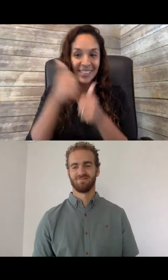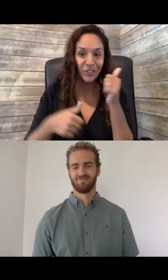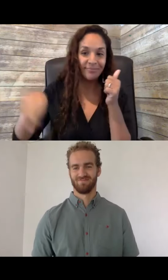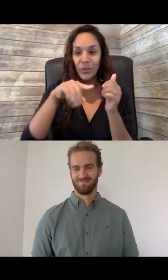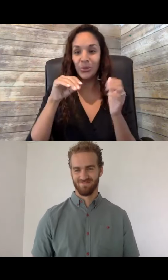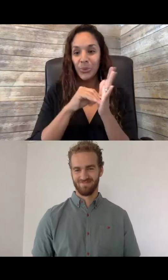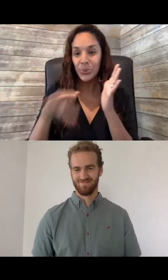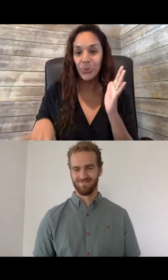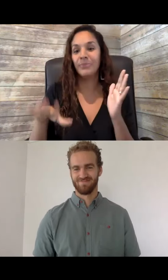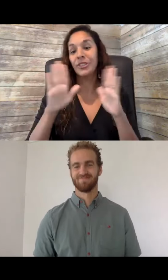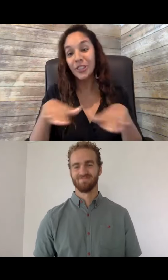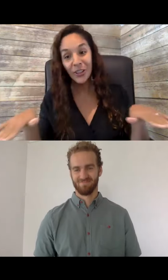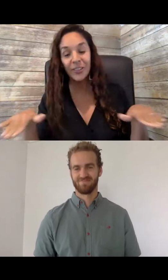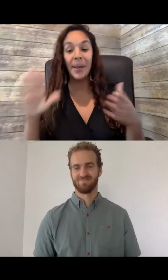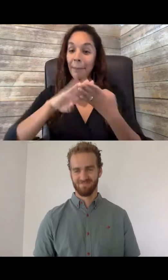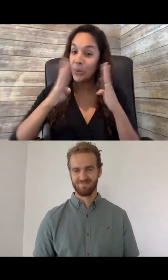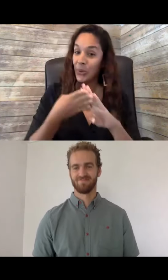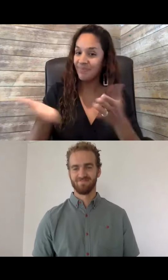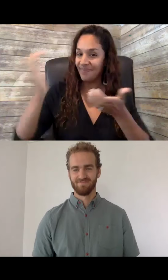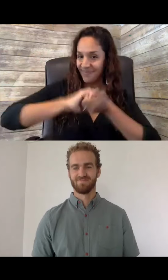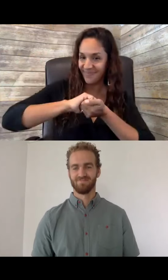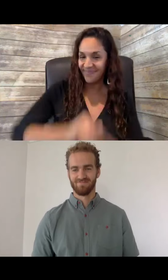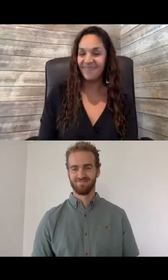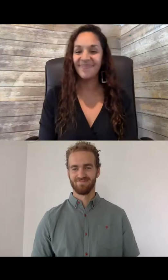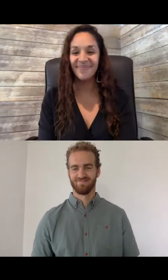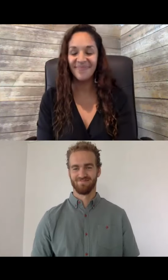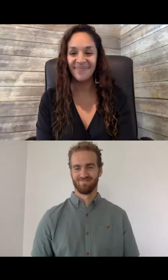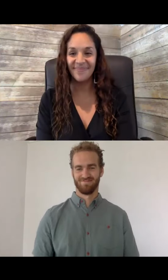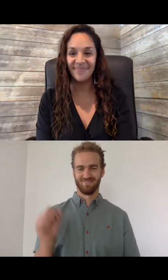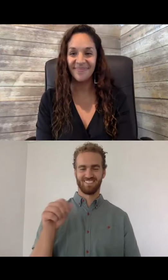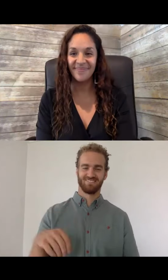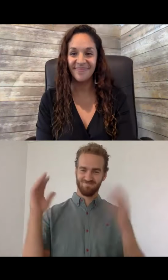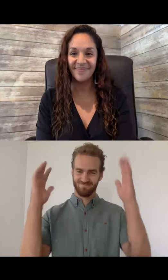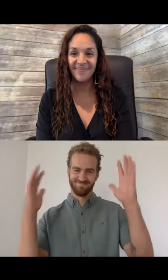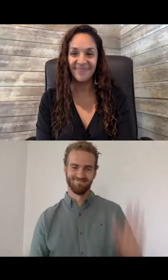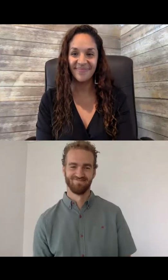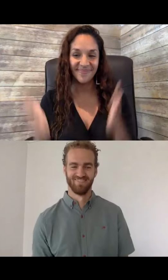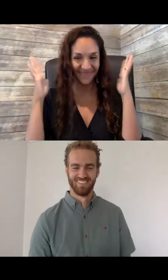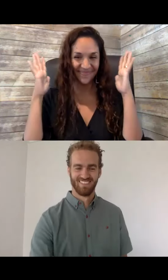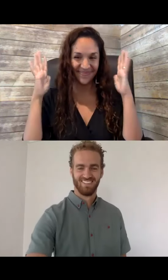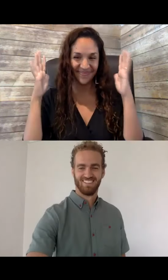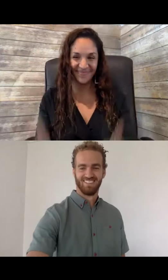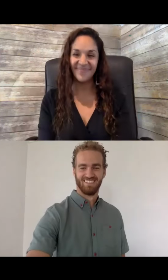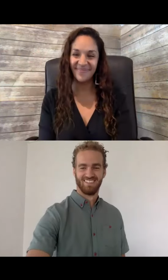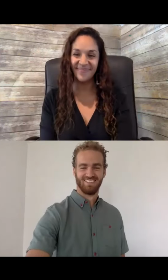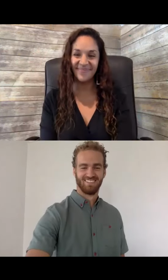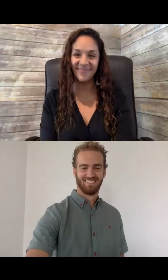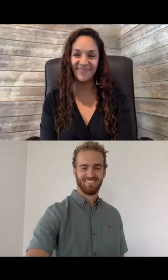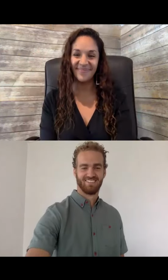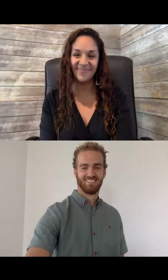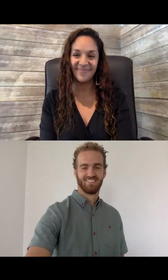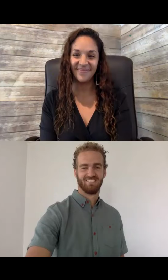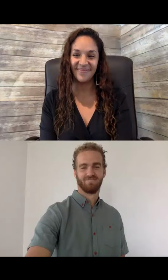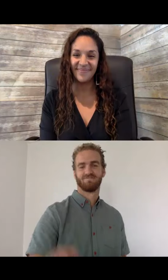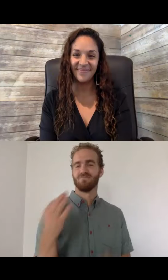learn and strive for the best, each and every one of our students, our children, and our community members as a whole. Thank you, everyone.